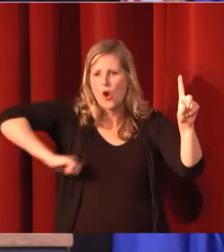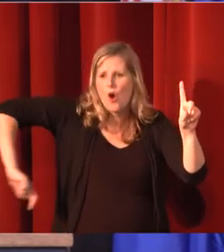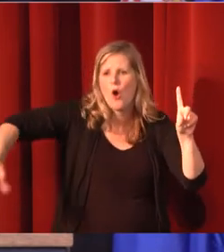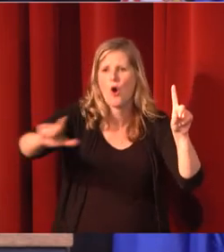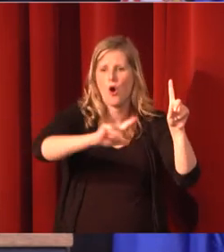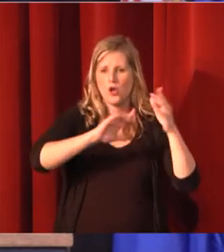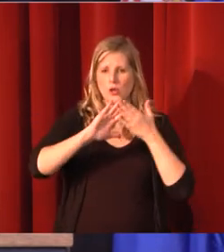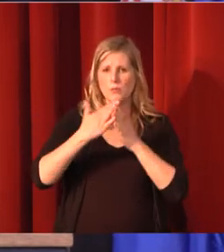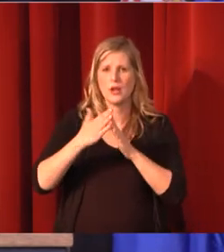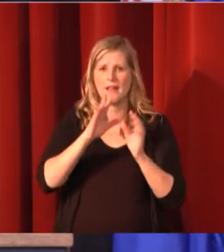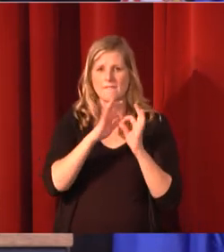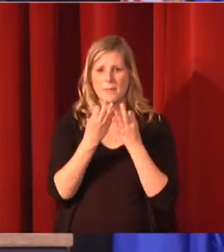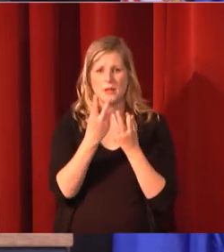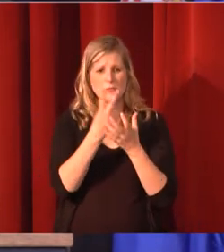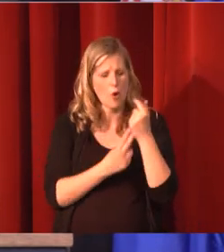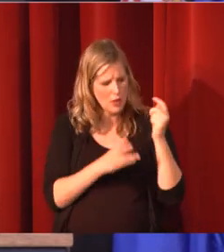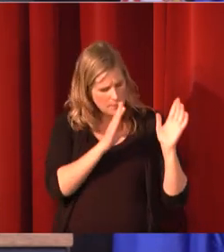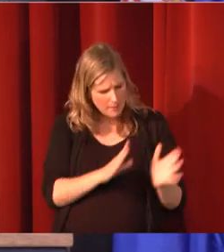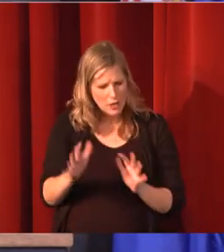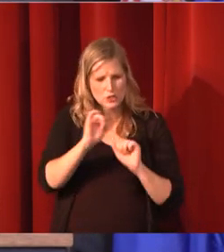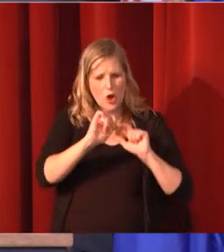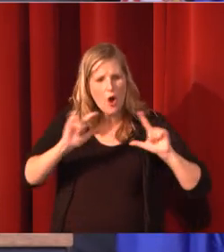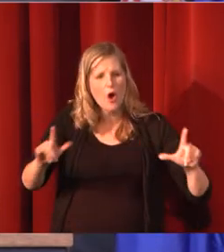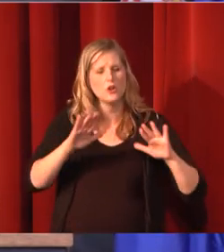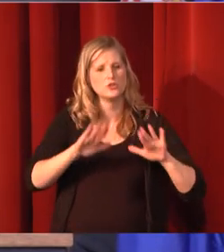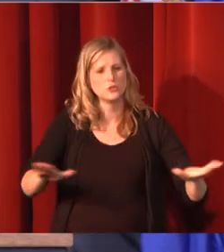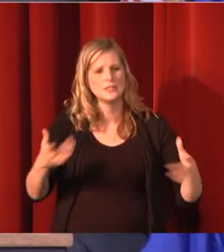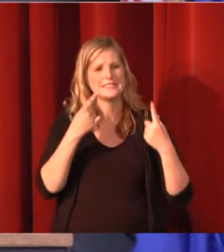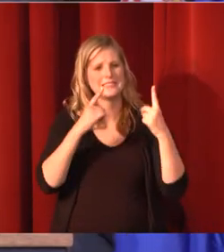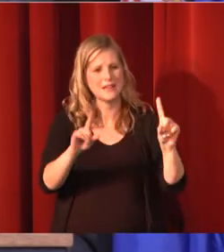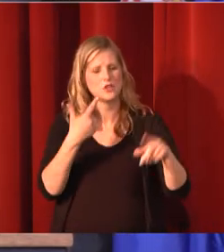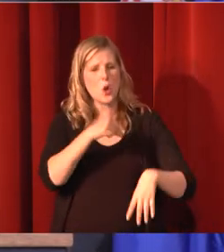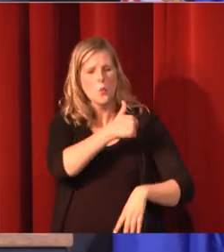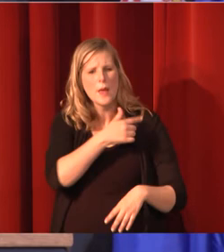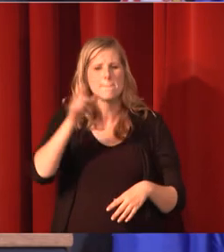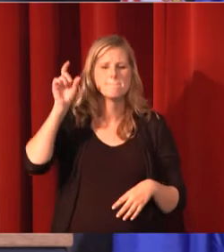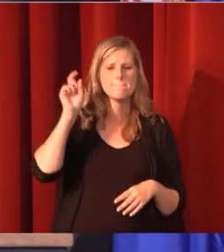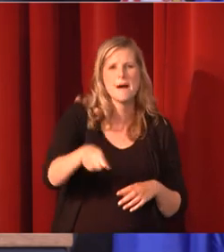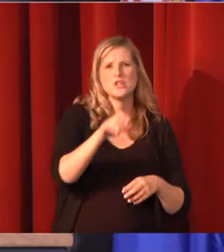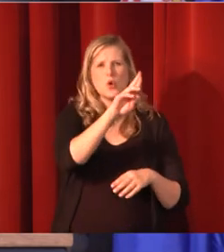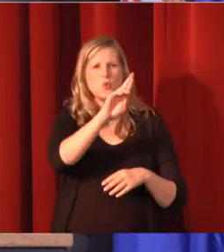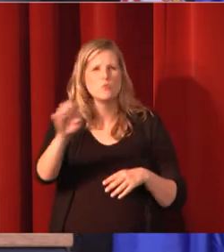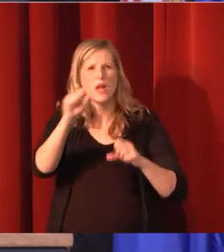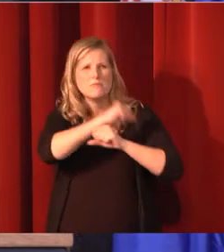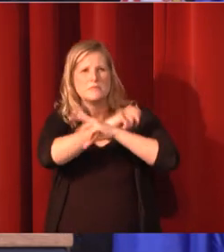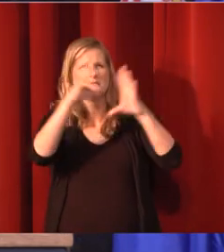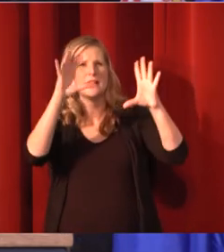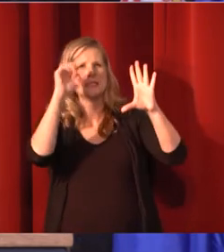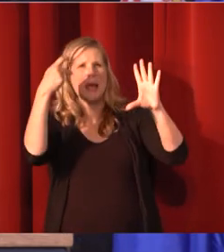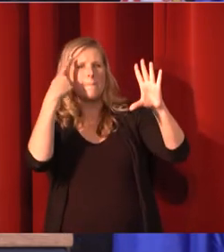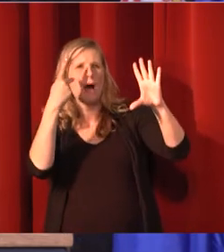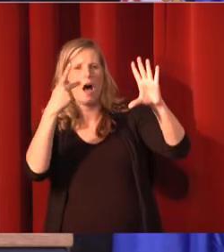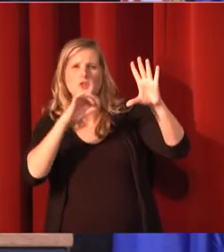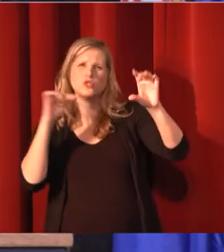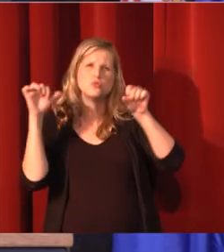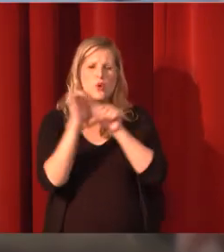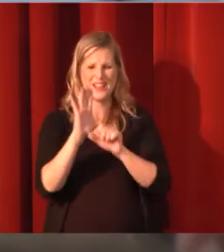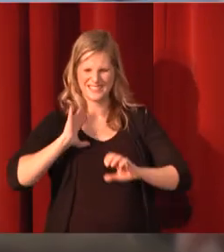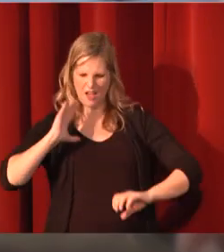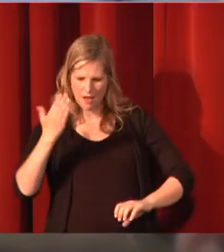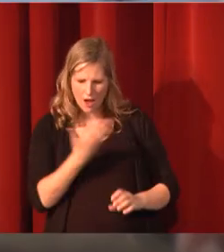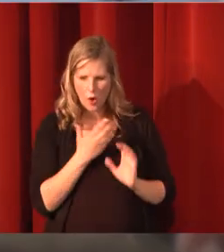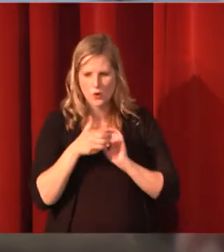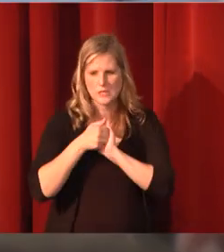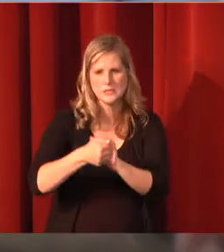communities and families and prepares all of our children for success we have to reimagine st. Paul and truly make it our city together